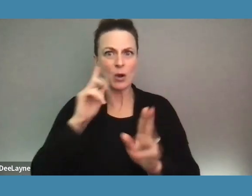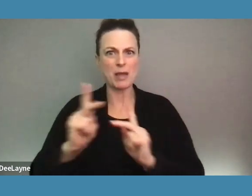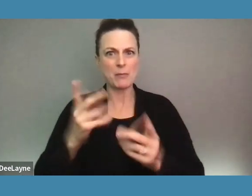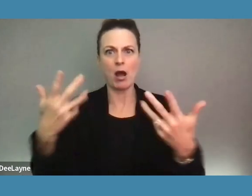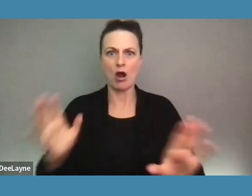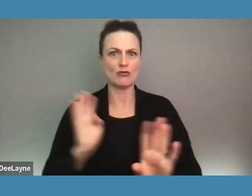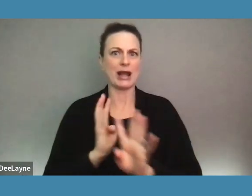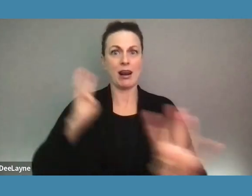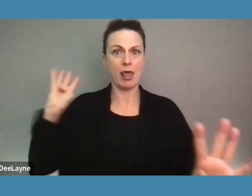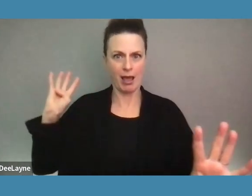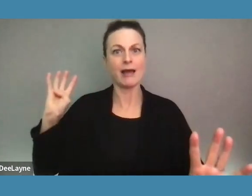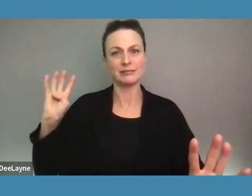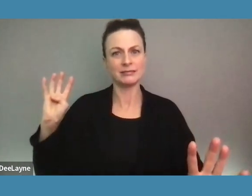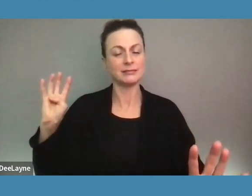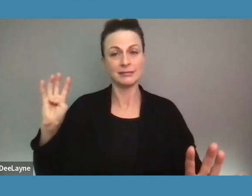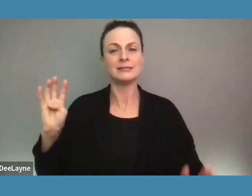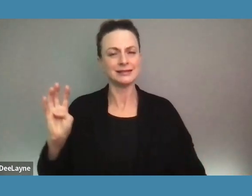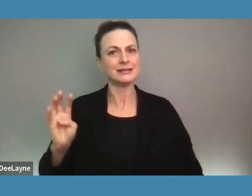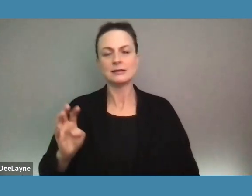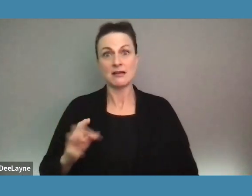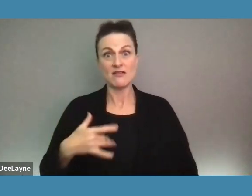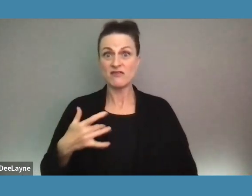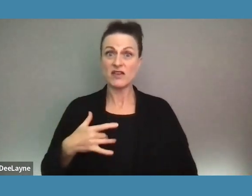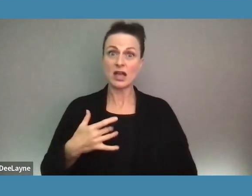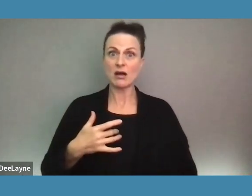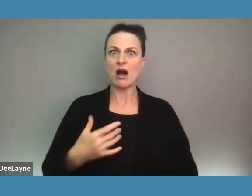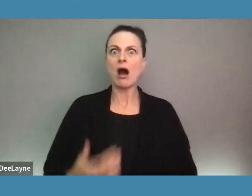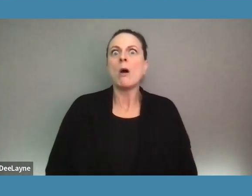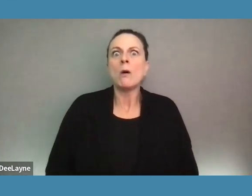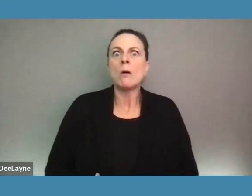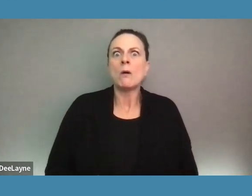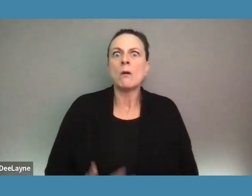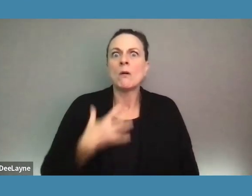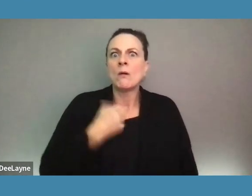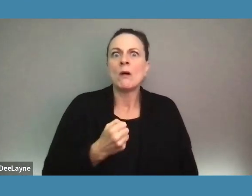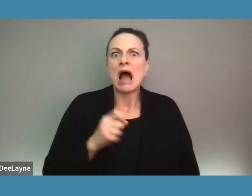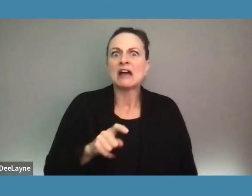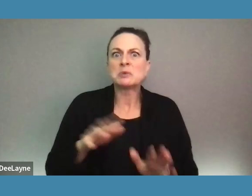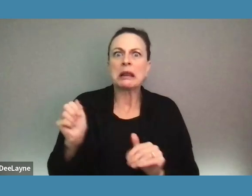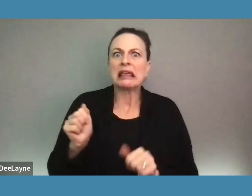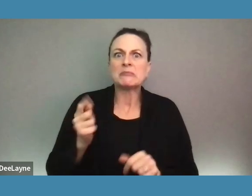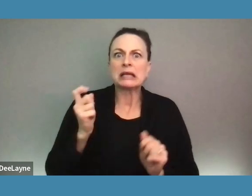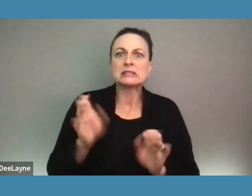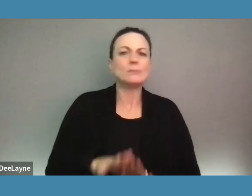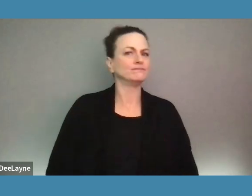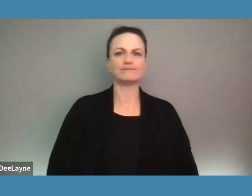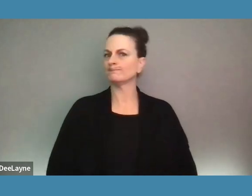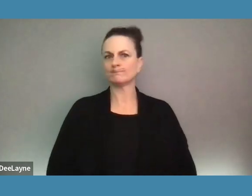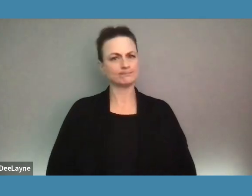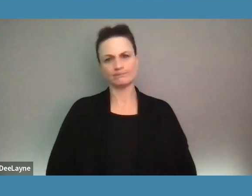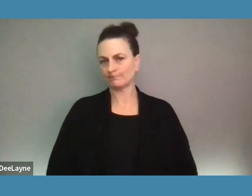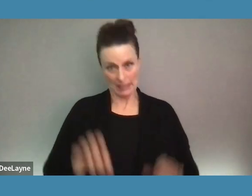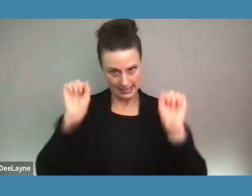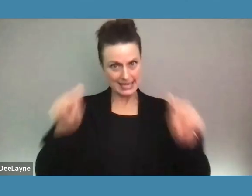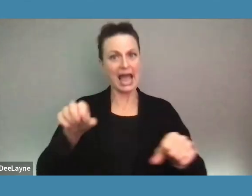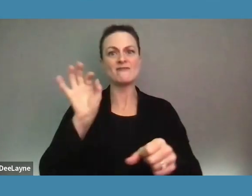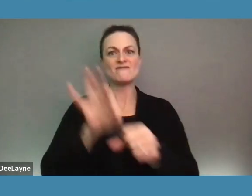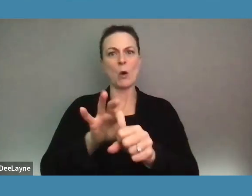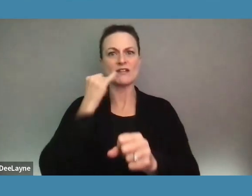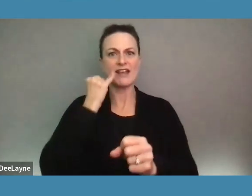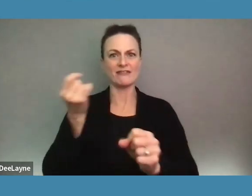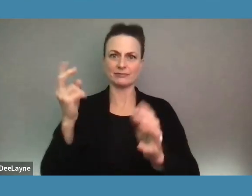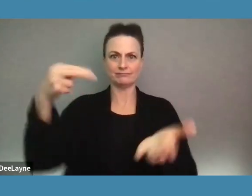but do not feel at all like you should or have to leave. You will be able to vote if you are in line by that